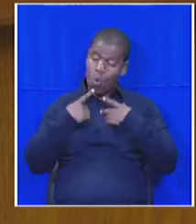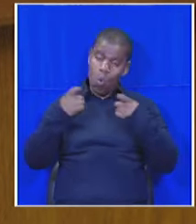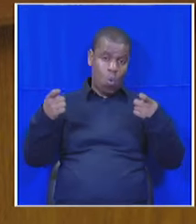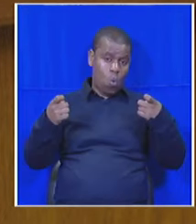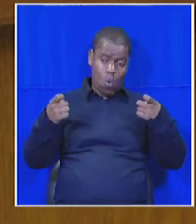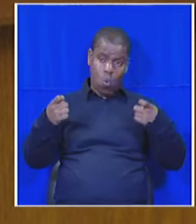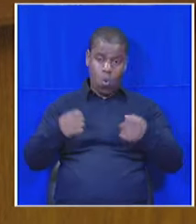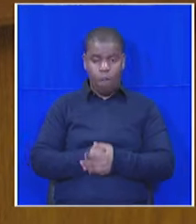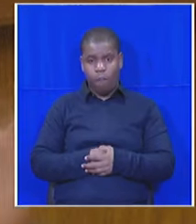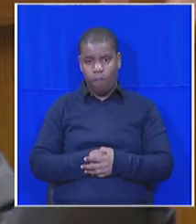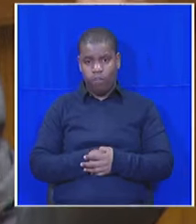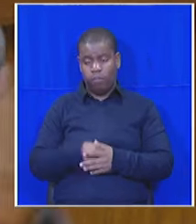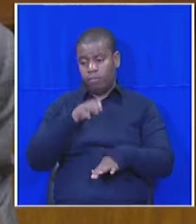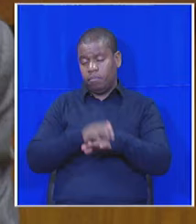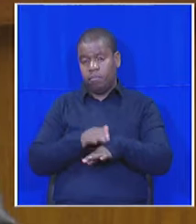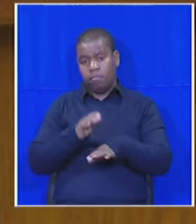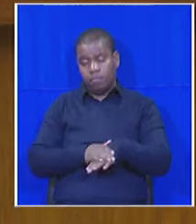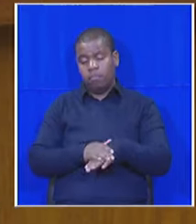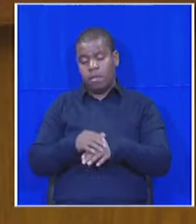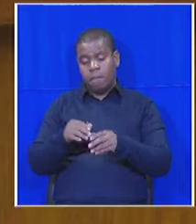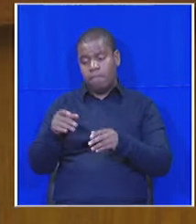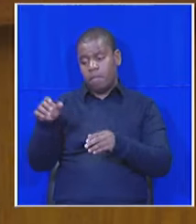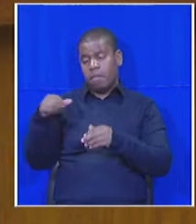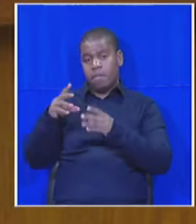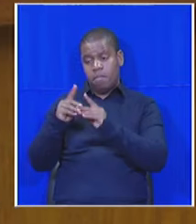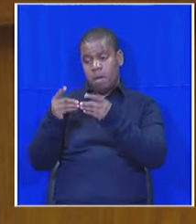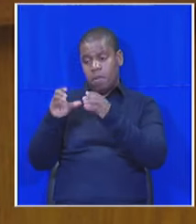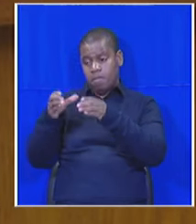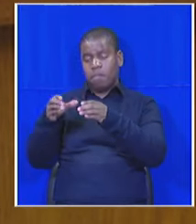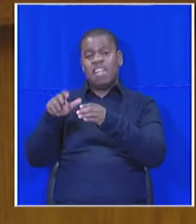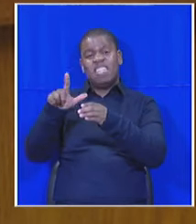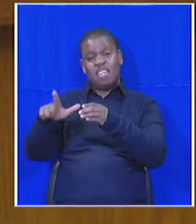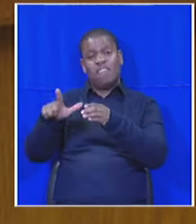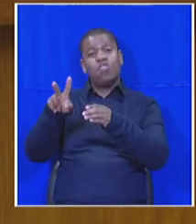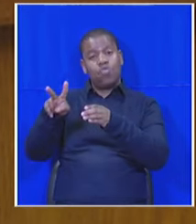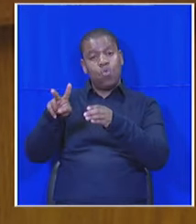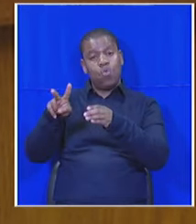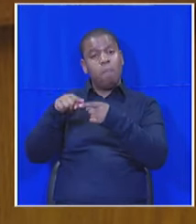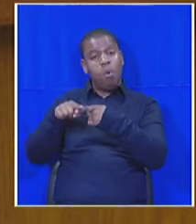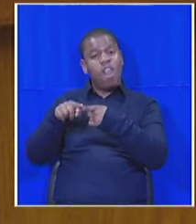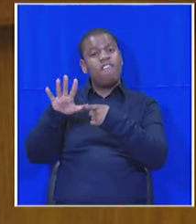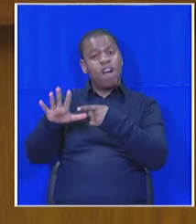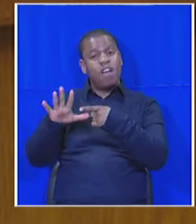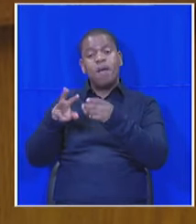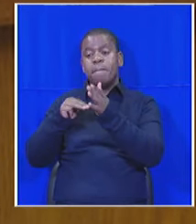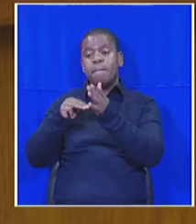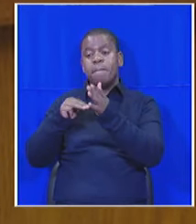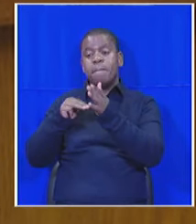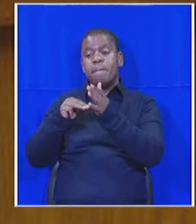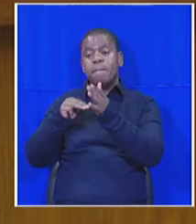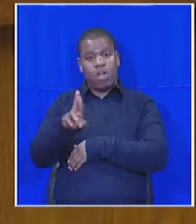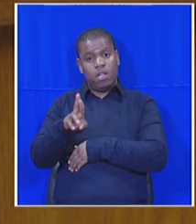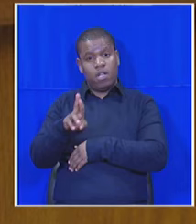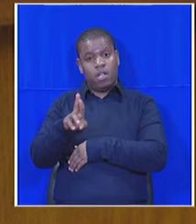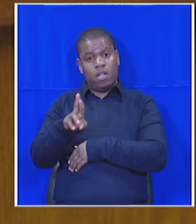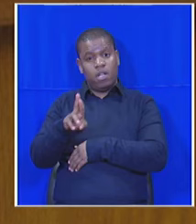Honourable Chairperson, to execute its mandate, the department has a budget of 72.9 billion. This amount has been earmarked